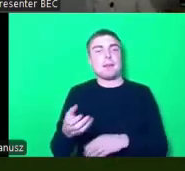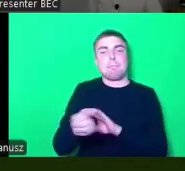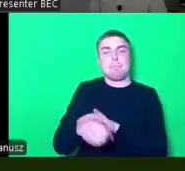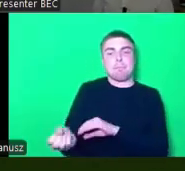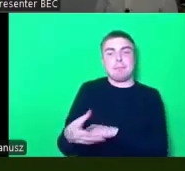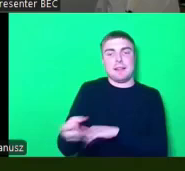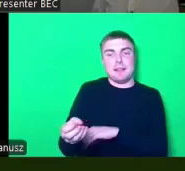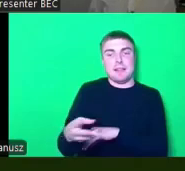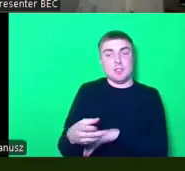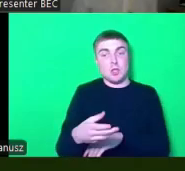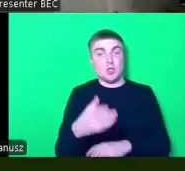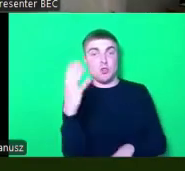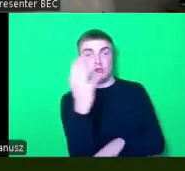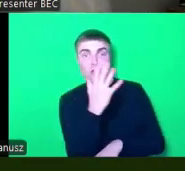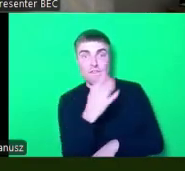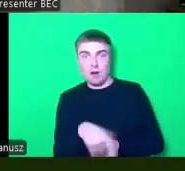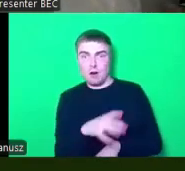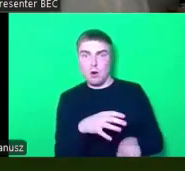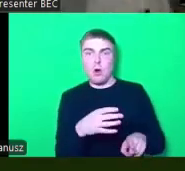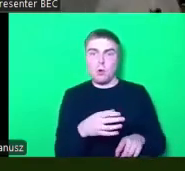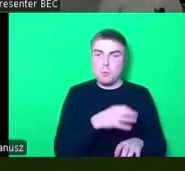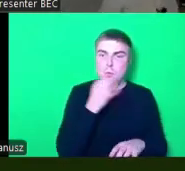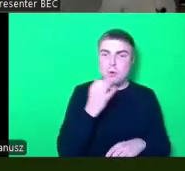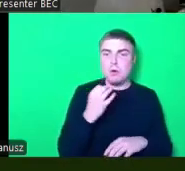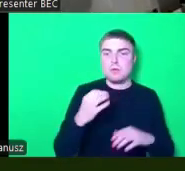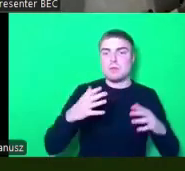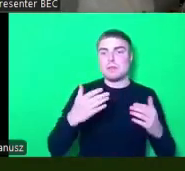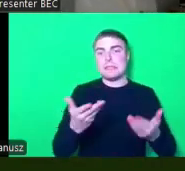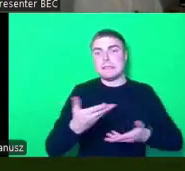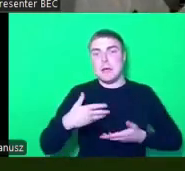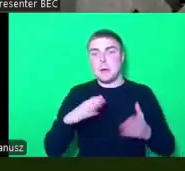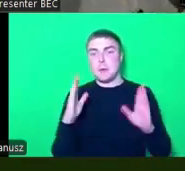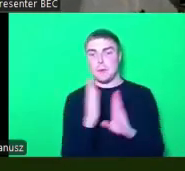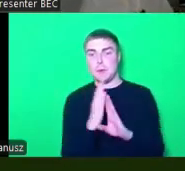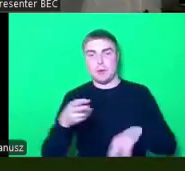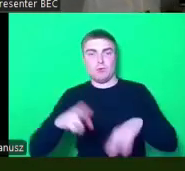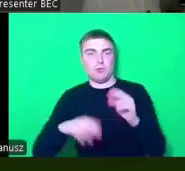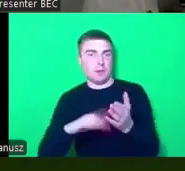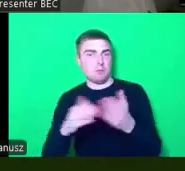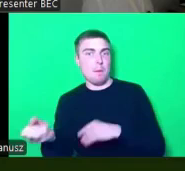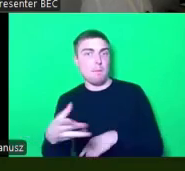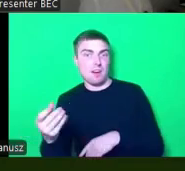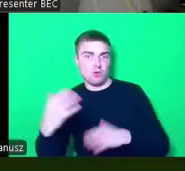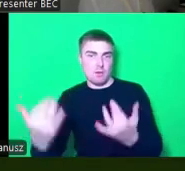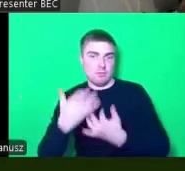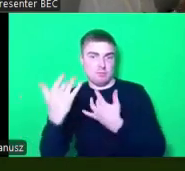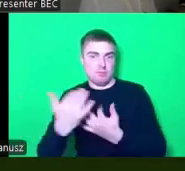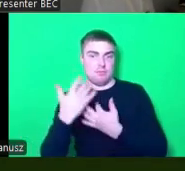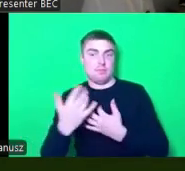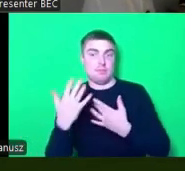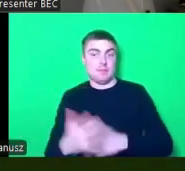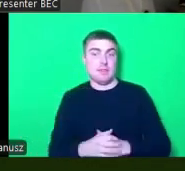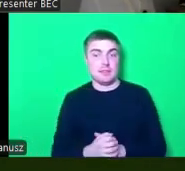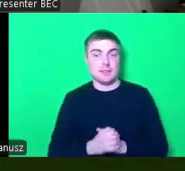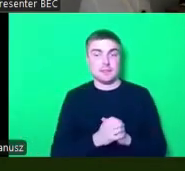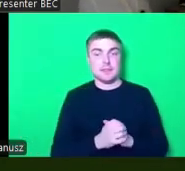stronger cooling effect. Then the leaf area of single leaves. Smaller leaves have more cooling